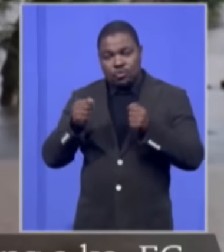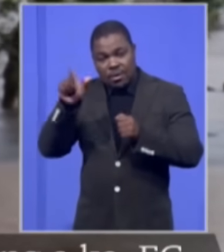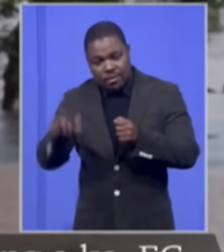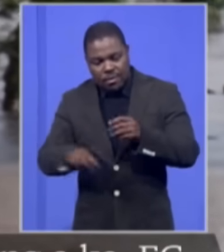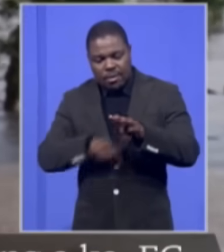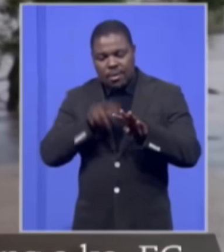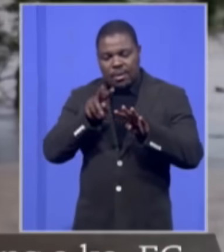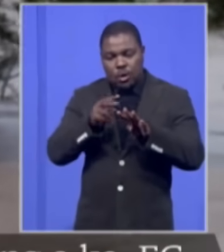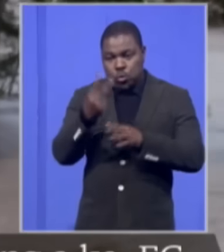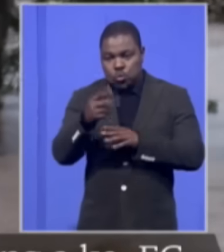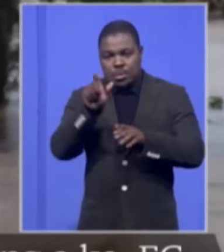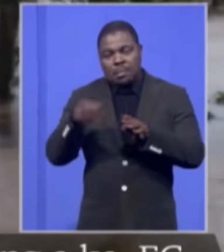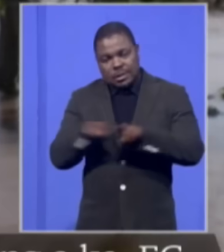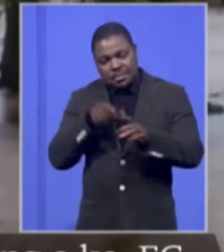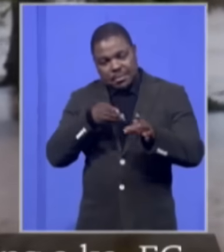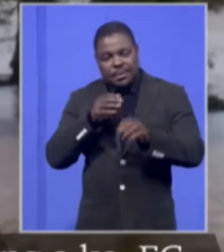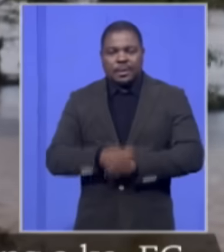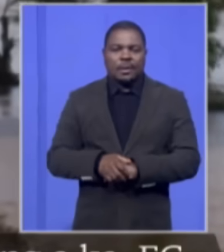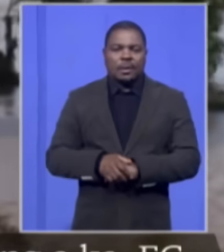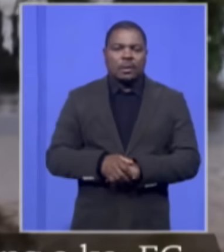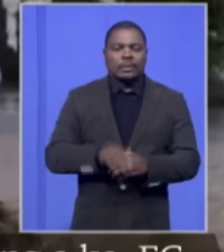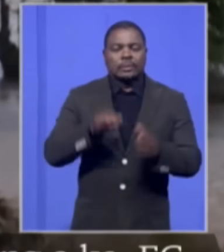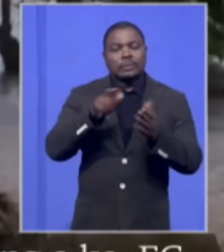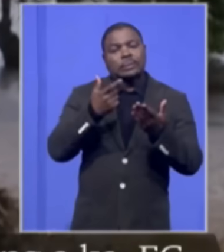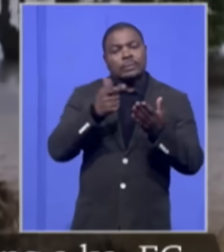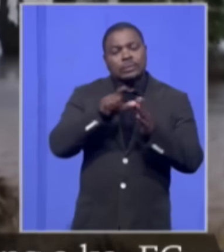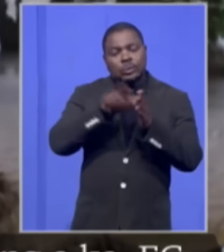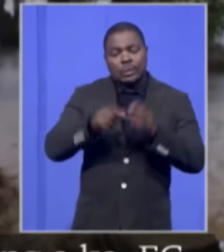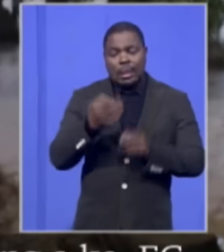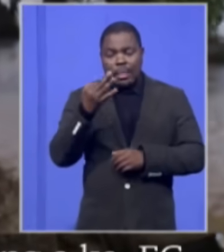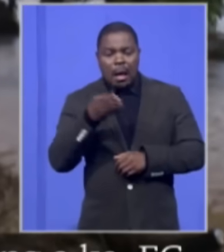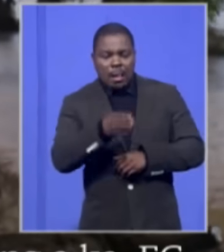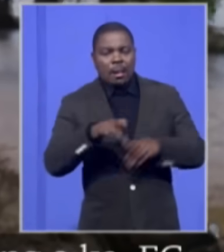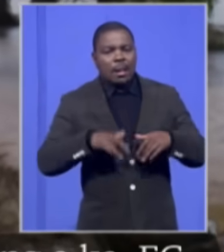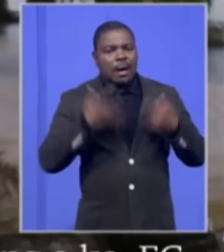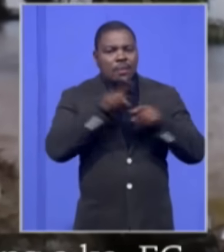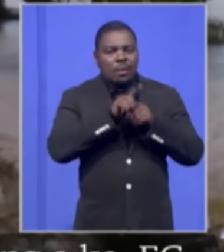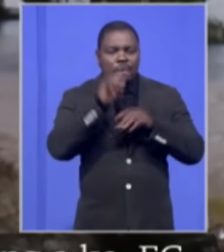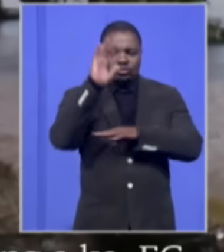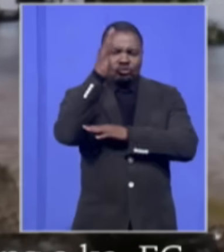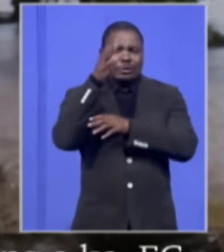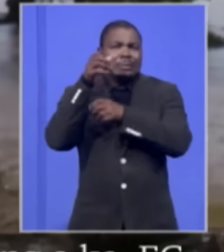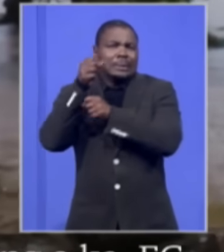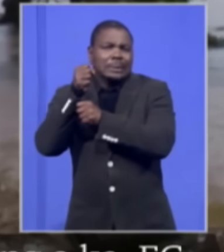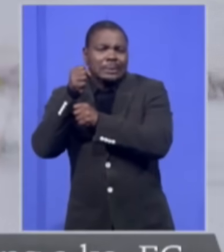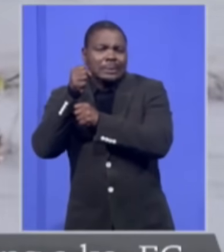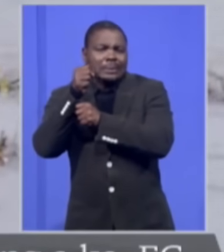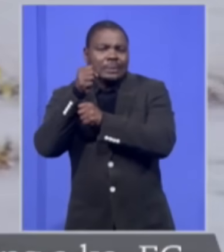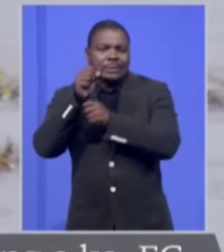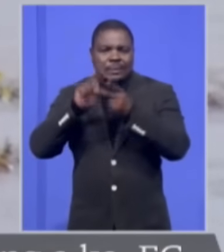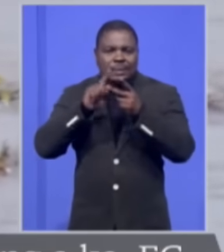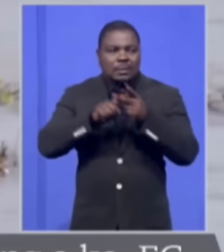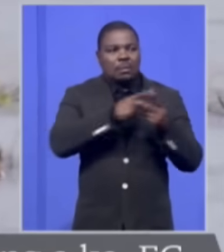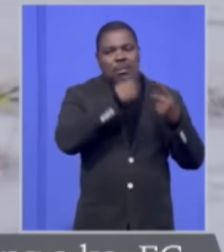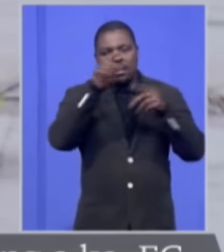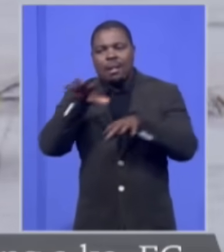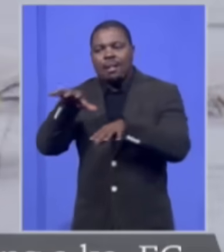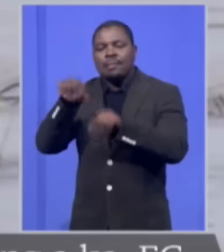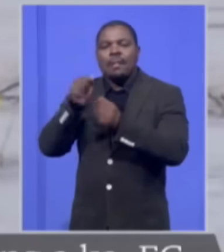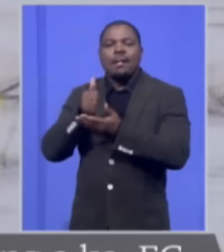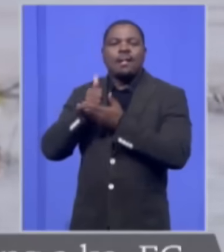ba 2. Barutwana ba 3 ba hweditšwe ba sa phela ba itshwarelletše mohlareng gomme ba phološitšwe pijana